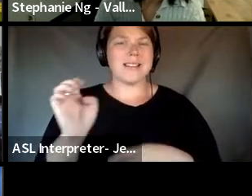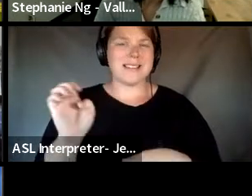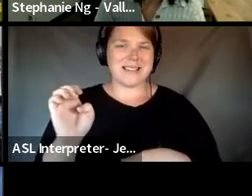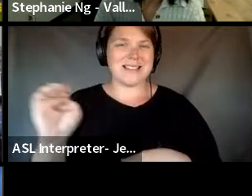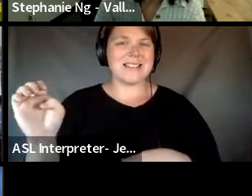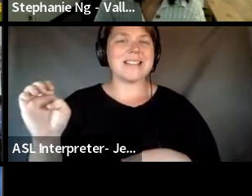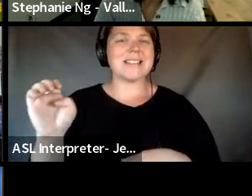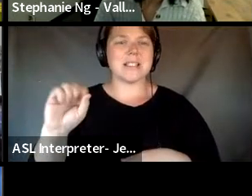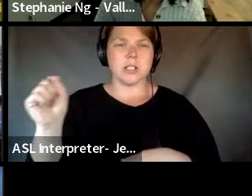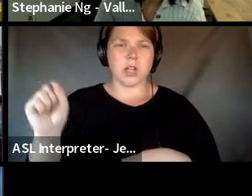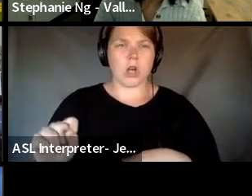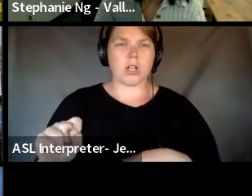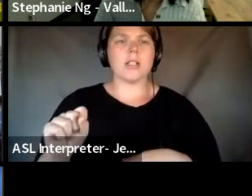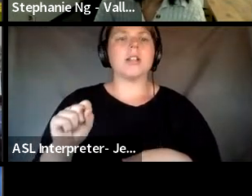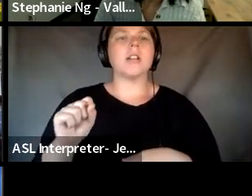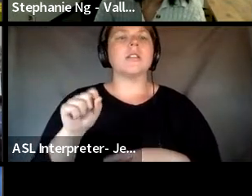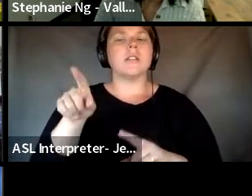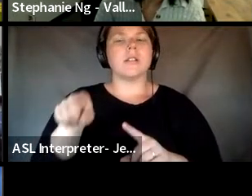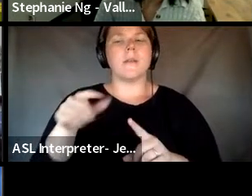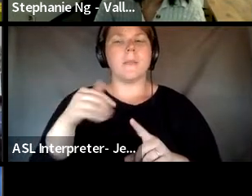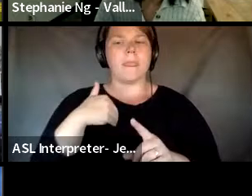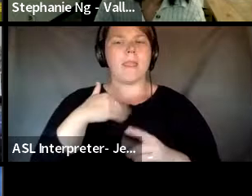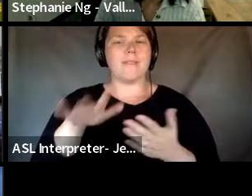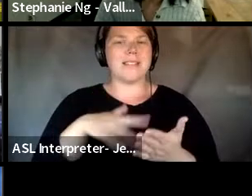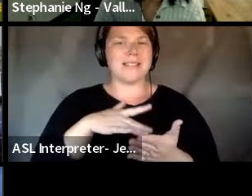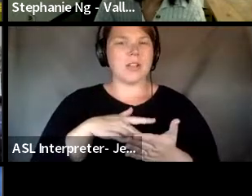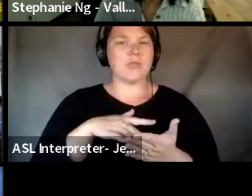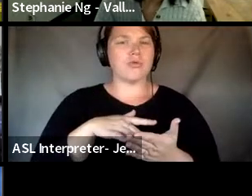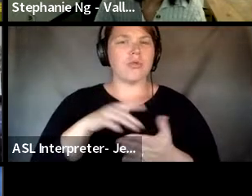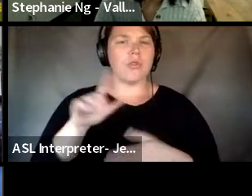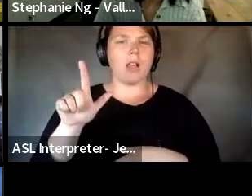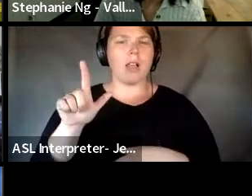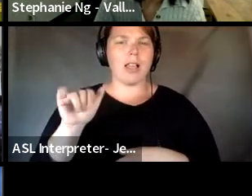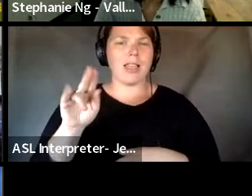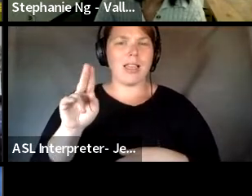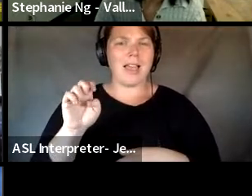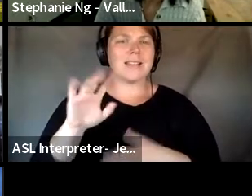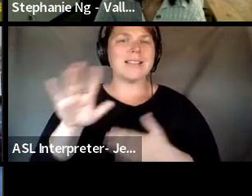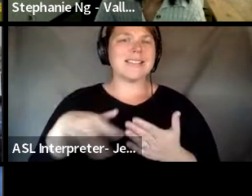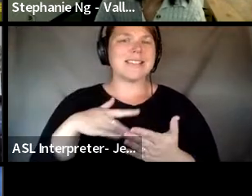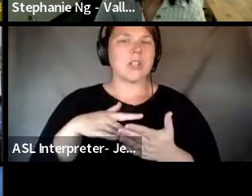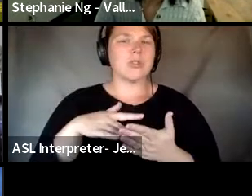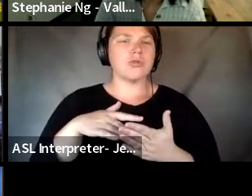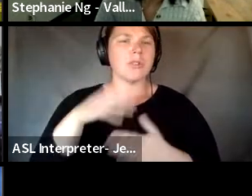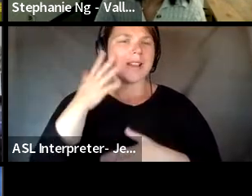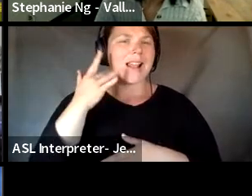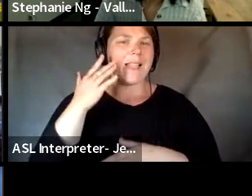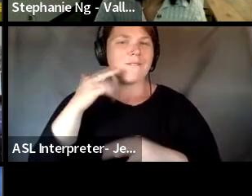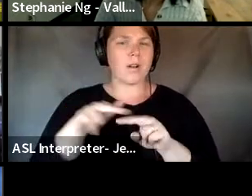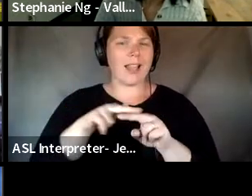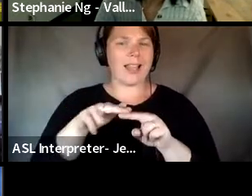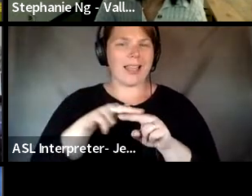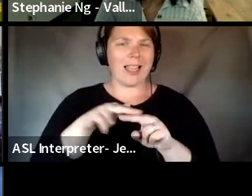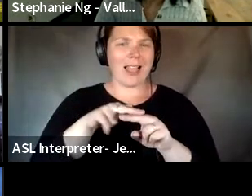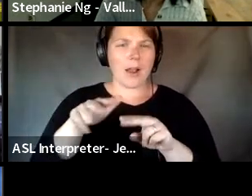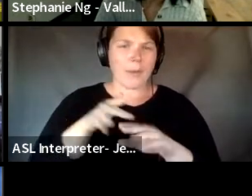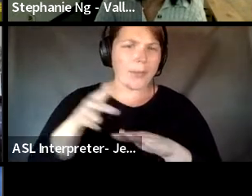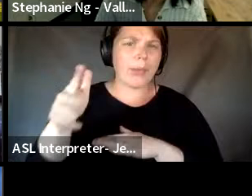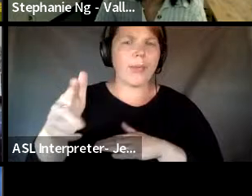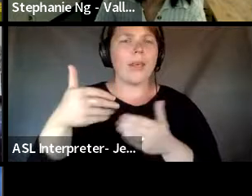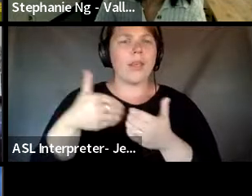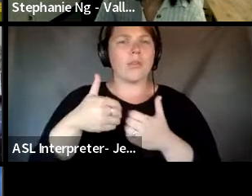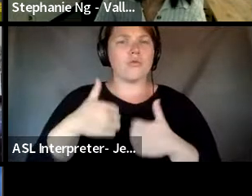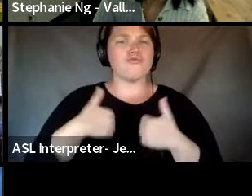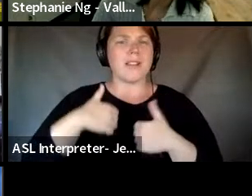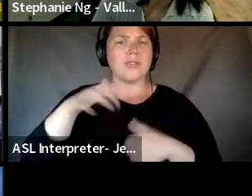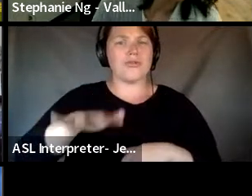Stockton, where the Central California traction line goes right through a neighborhood.